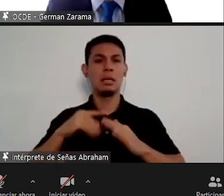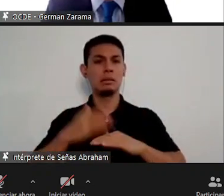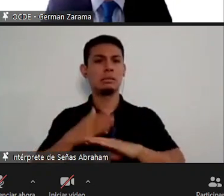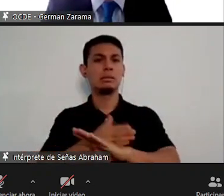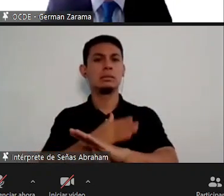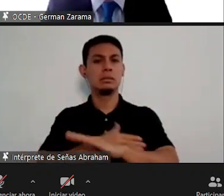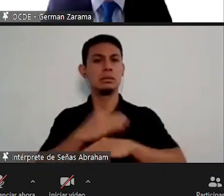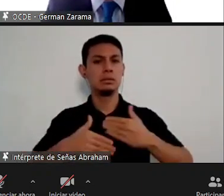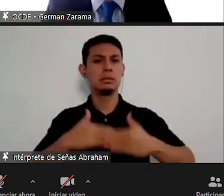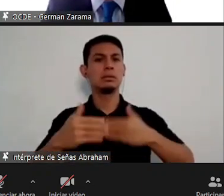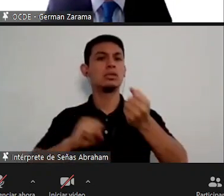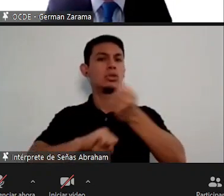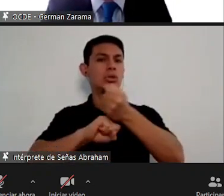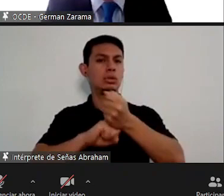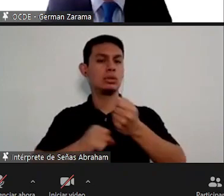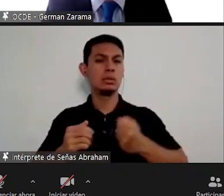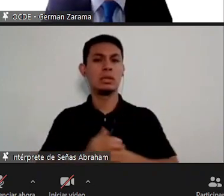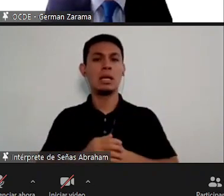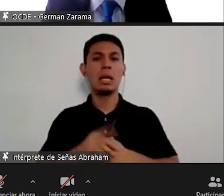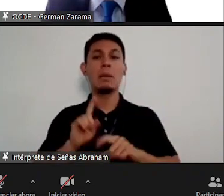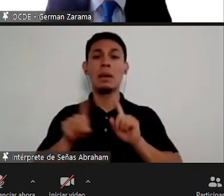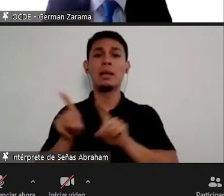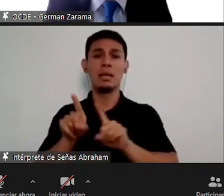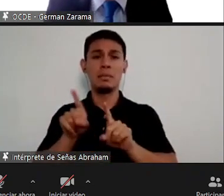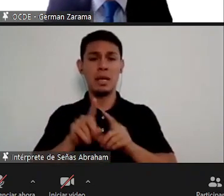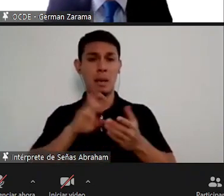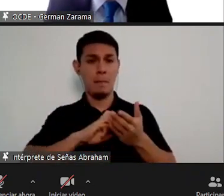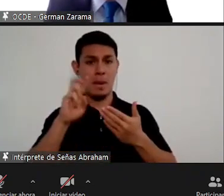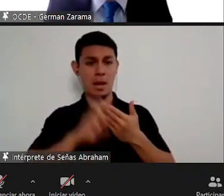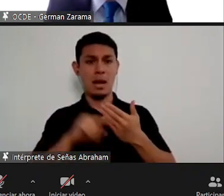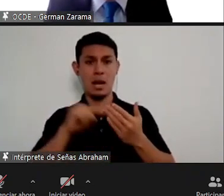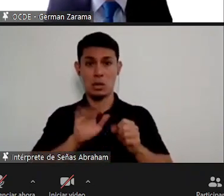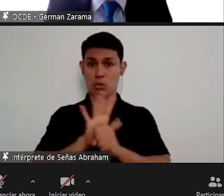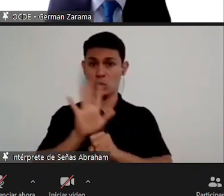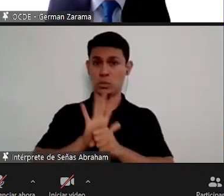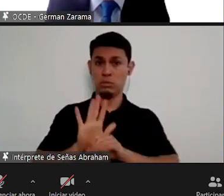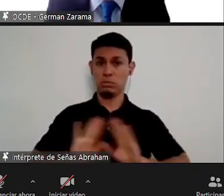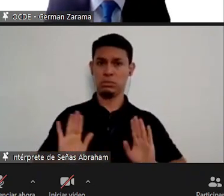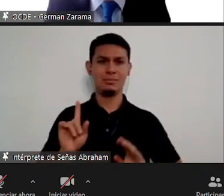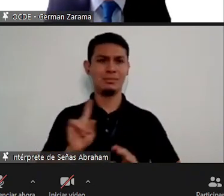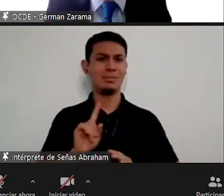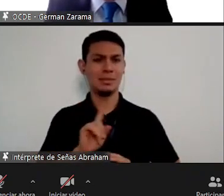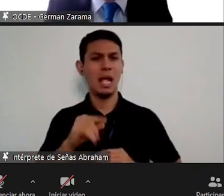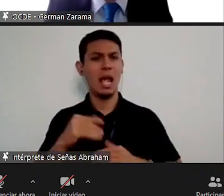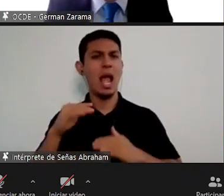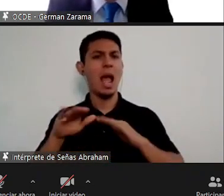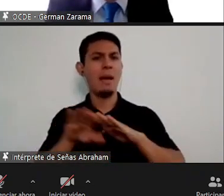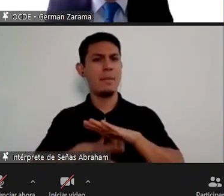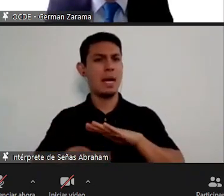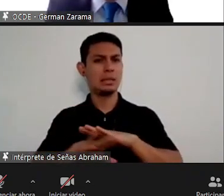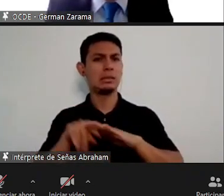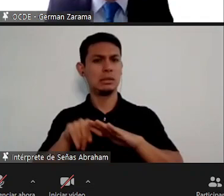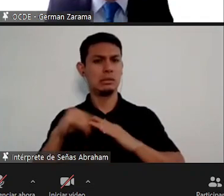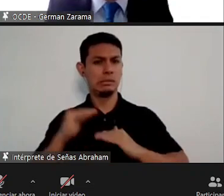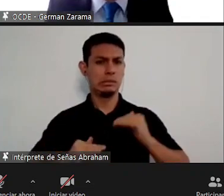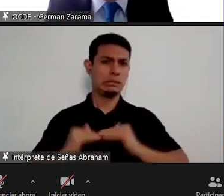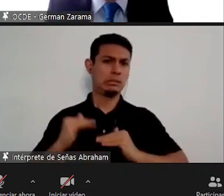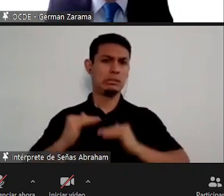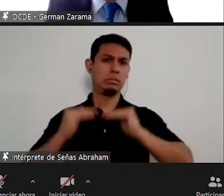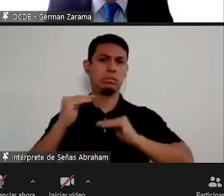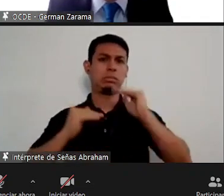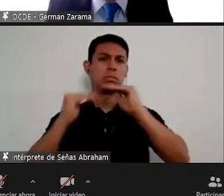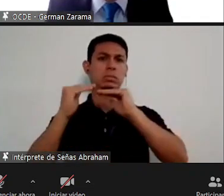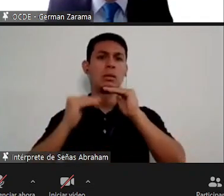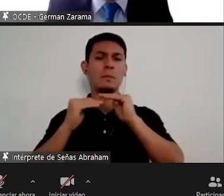um conflicts and they support the sustainable growth the plans in and of themselves are not enough they are based in which we